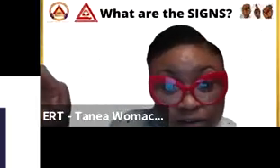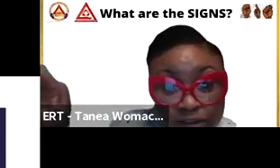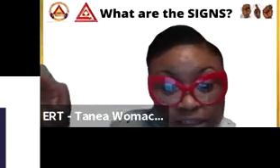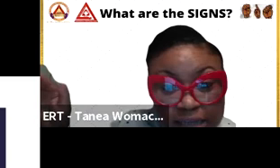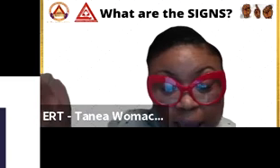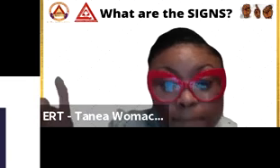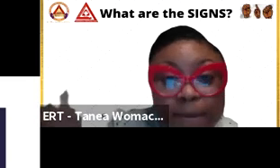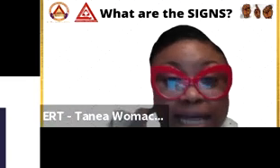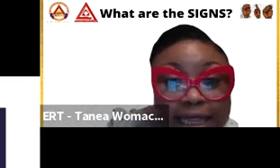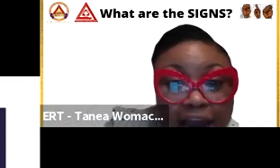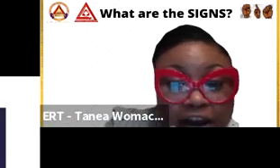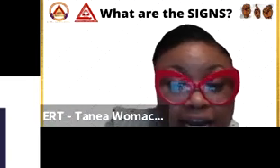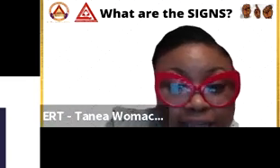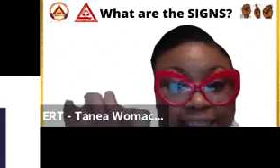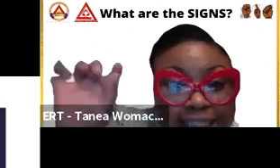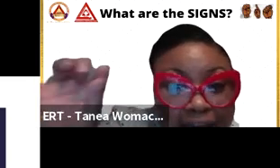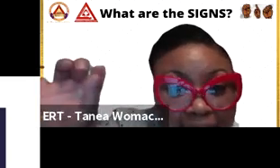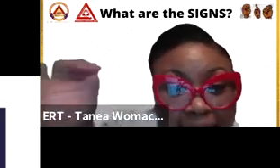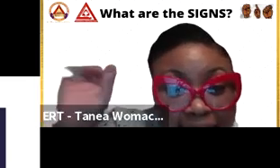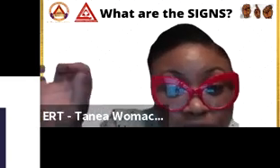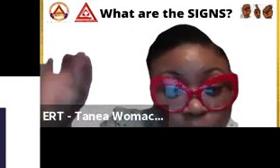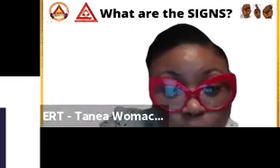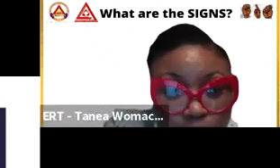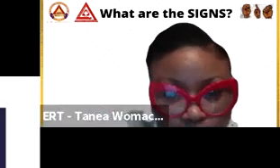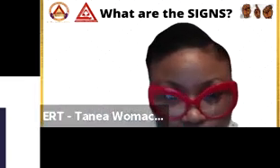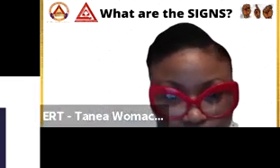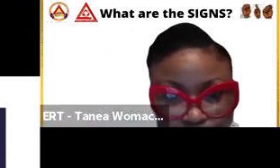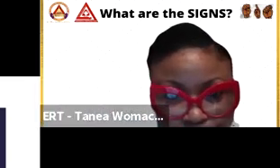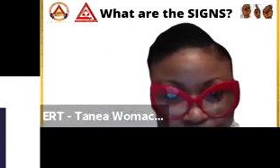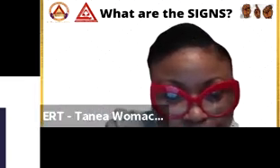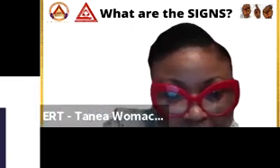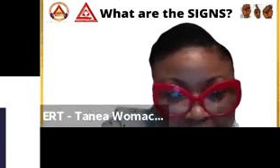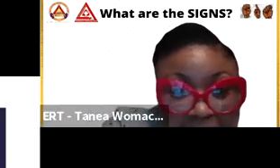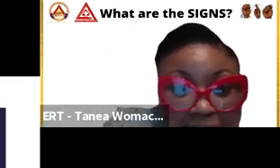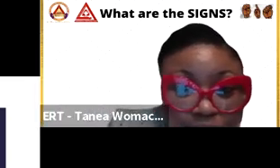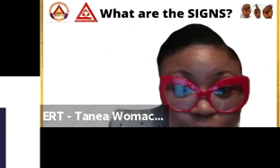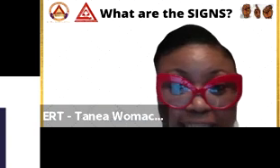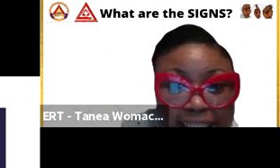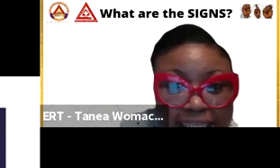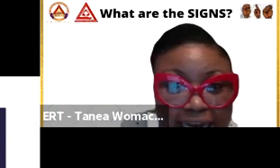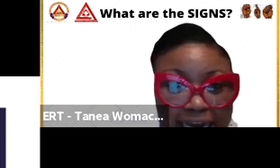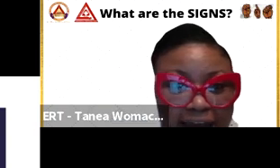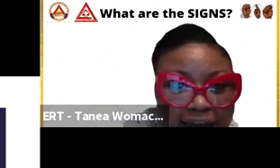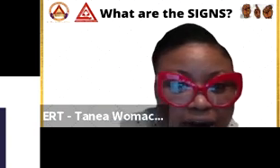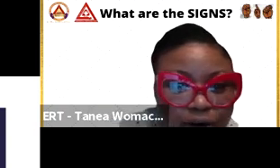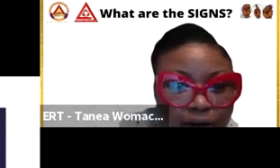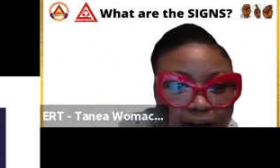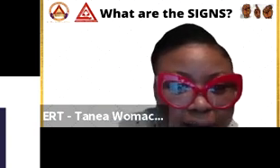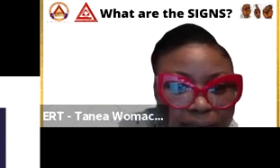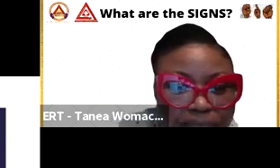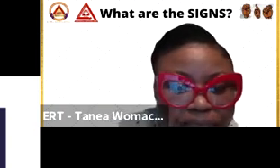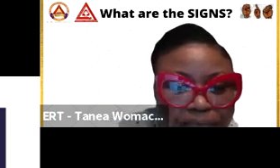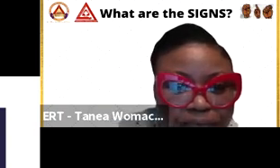background, but there is a sign in the corner, okay? If you can see... I don't know